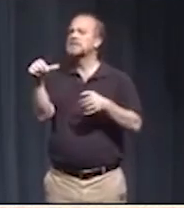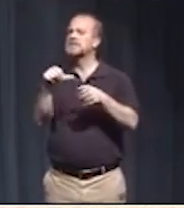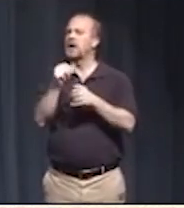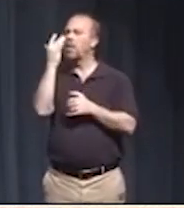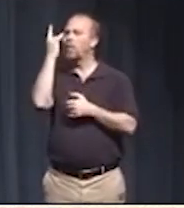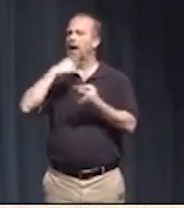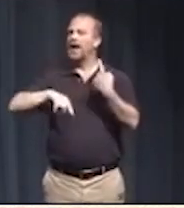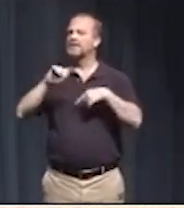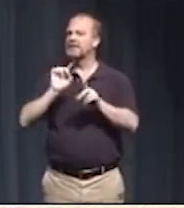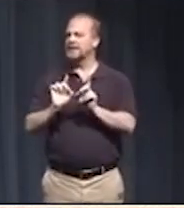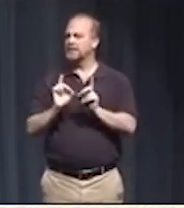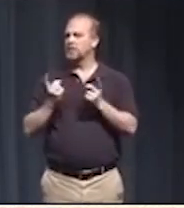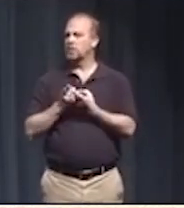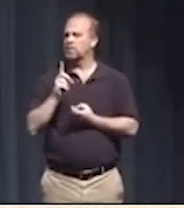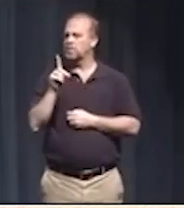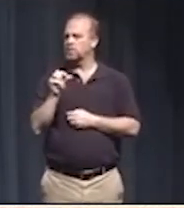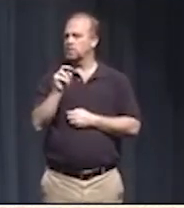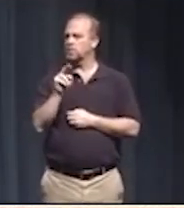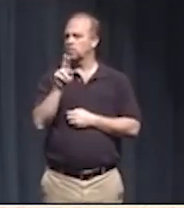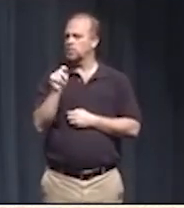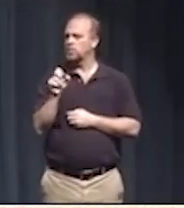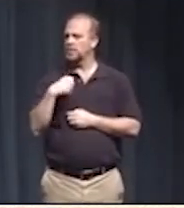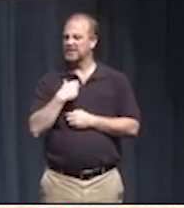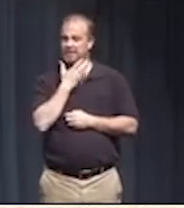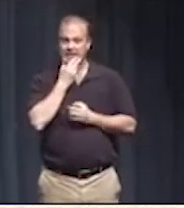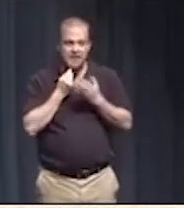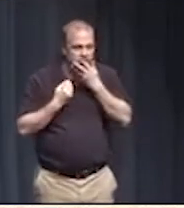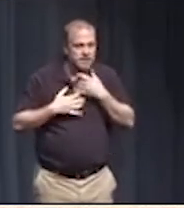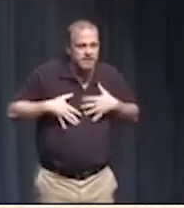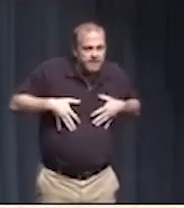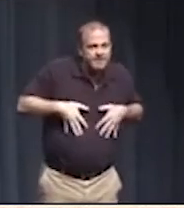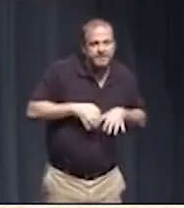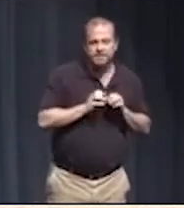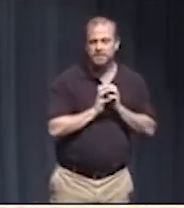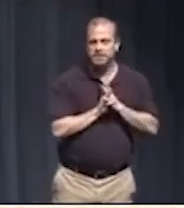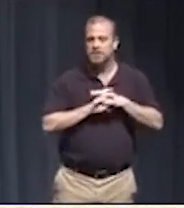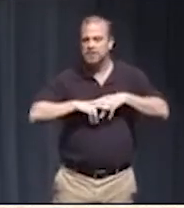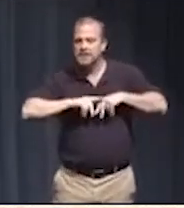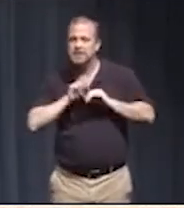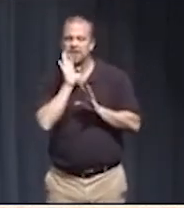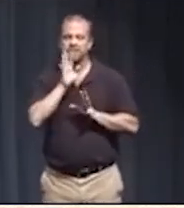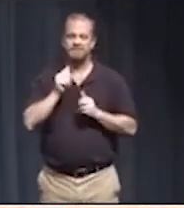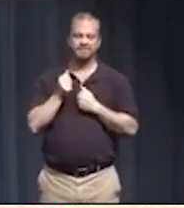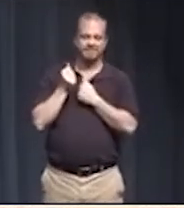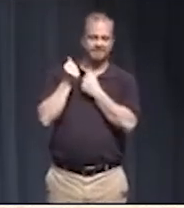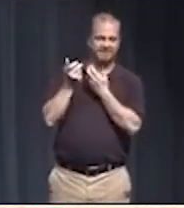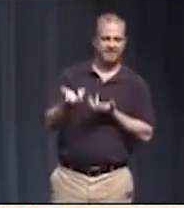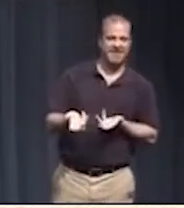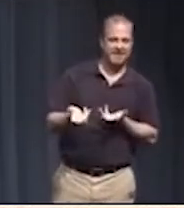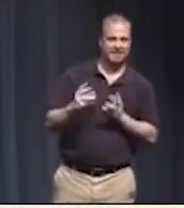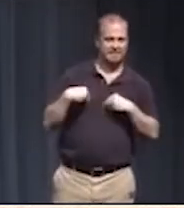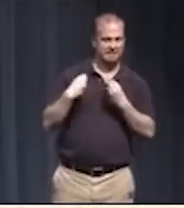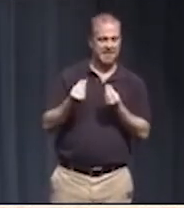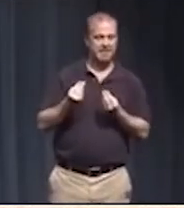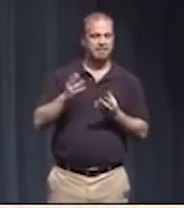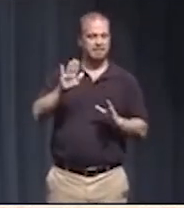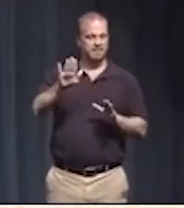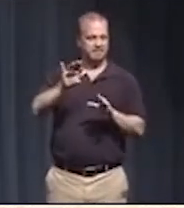son signing donuts? And I'm like, well, yeah. And I kind of had to fess up and explain the